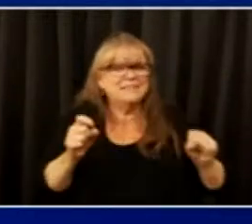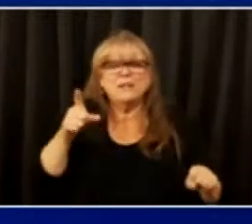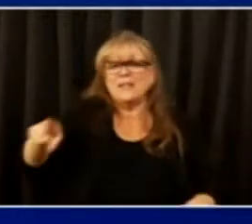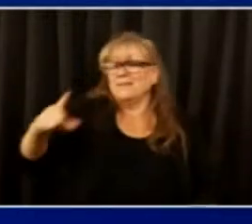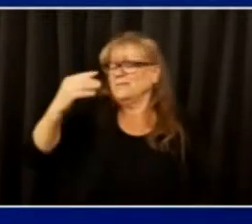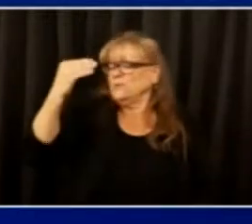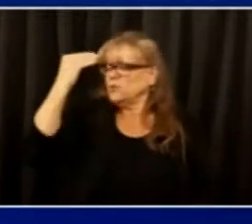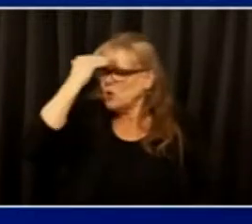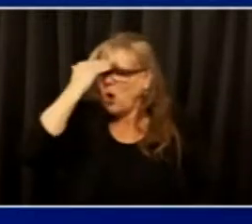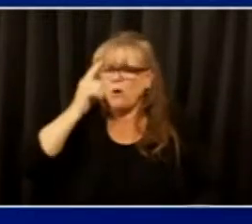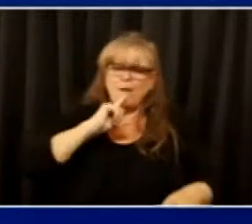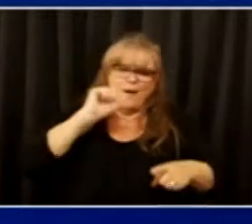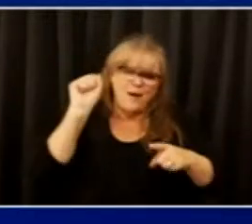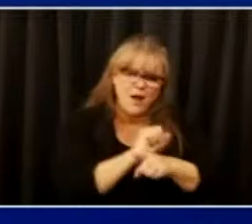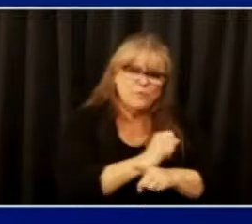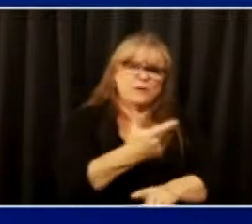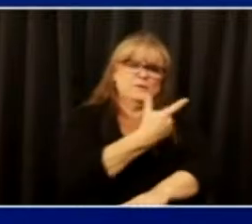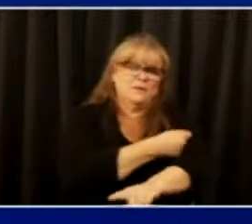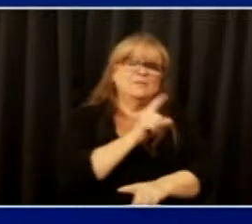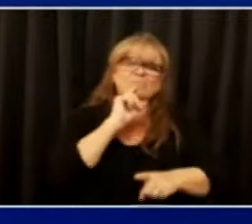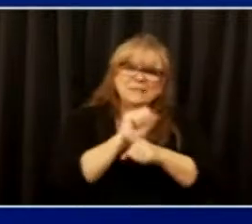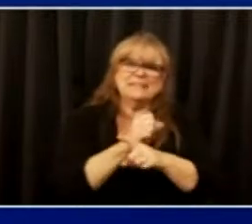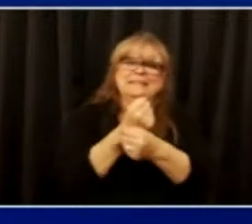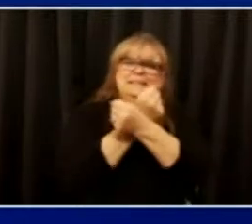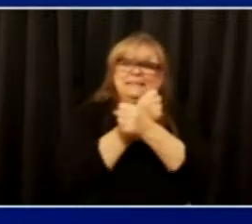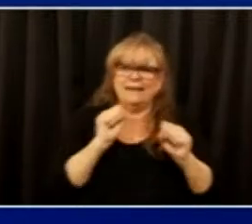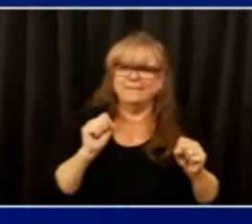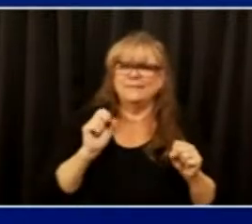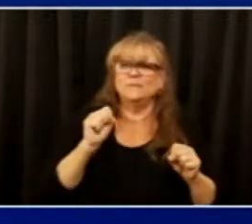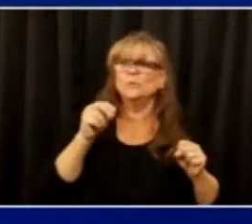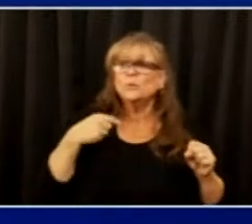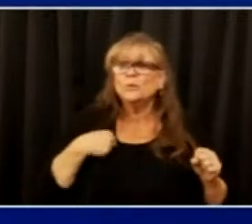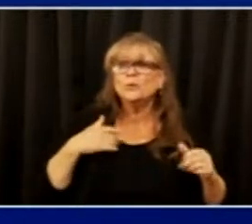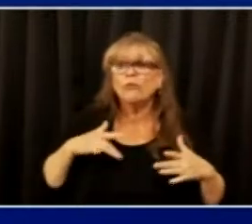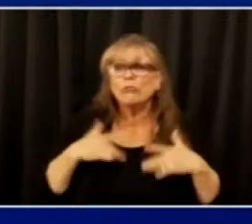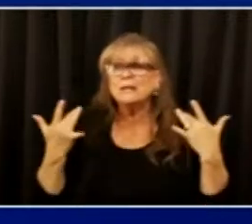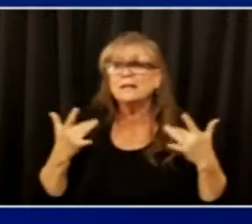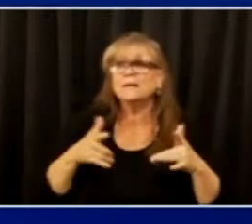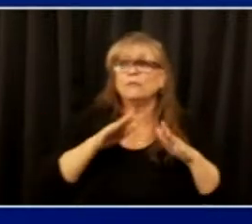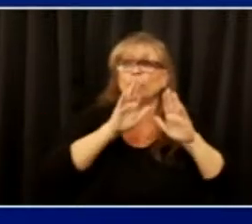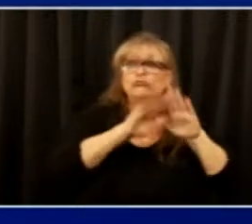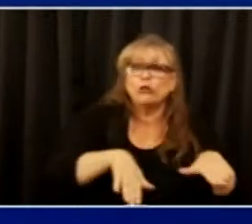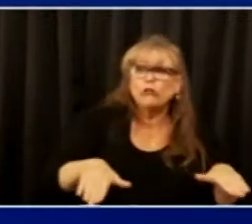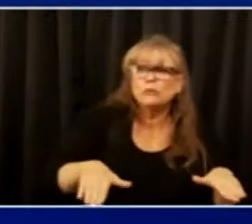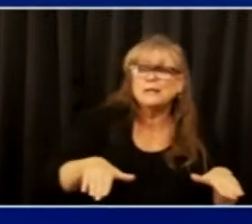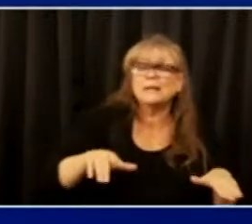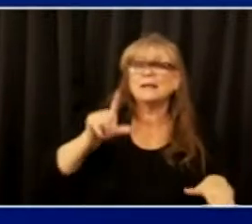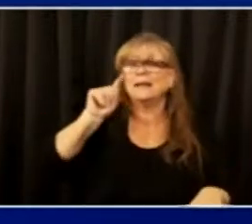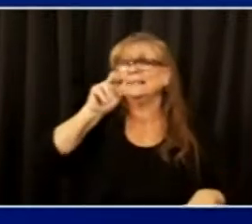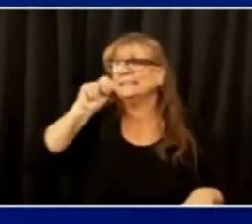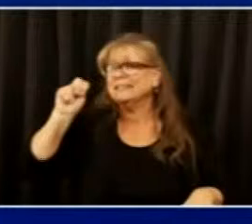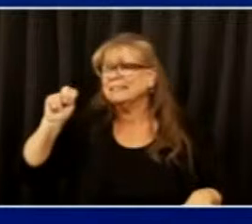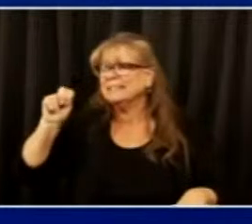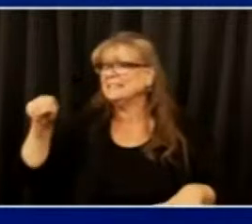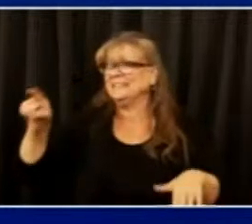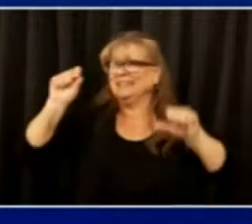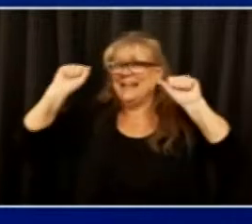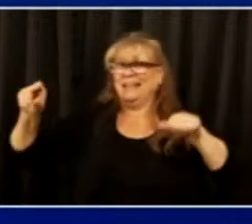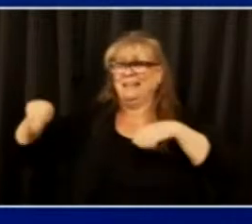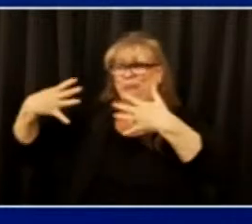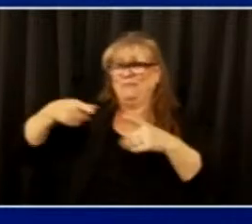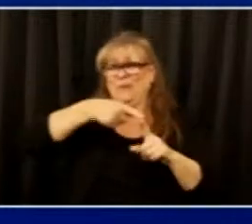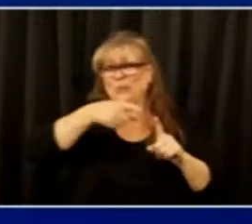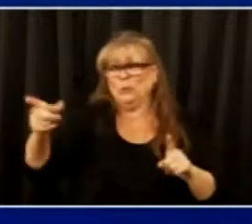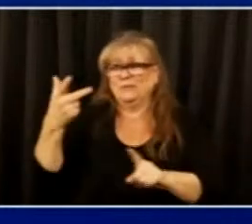news that we can now provide to our tweens and our teens a safe and a highly effective vaccine that can do a lot of good,